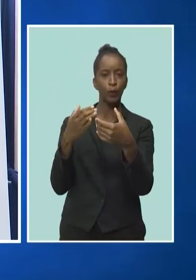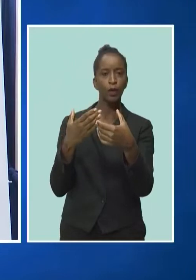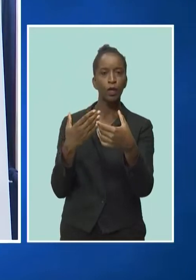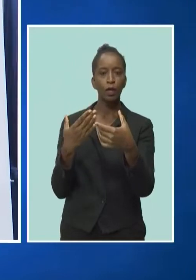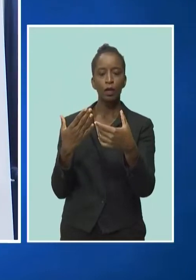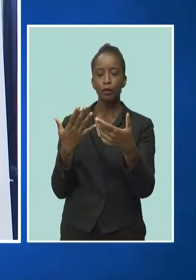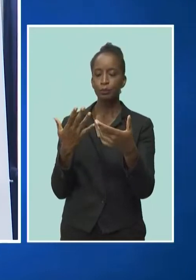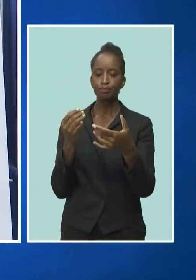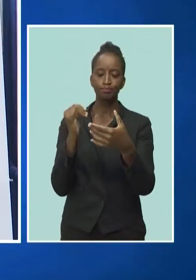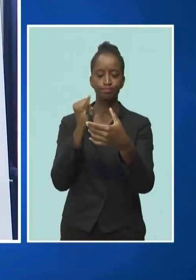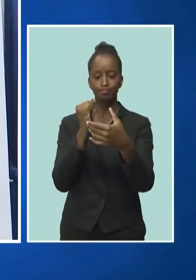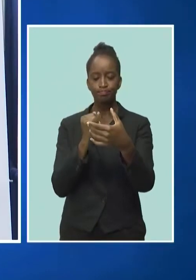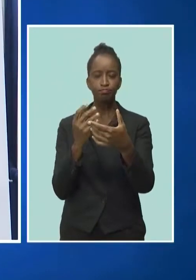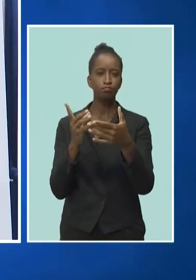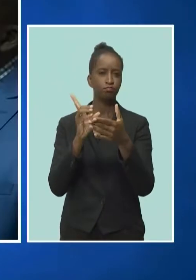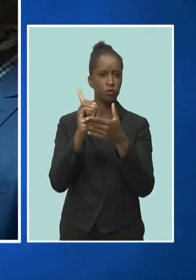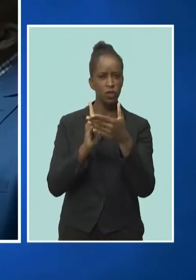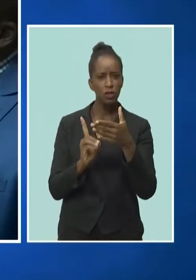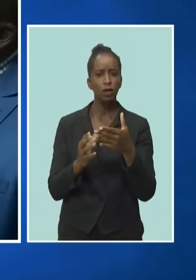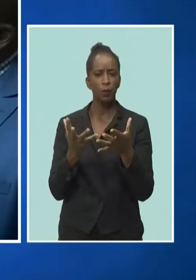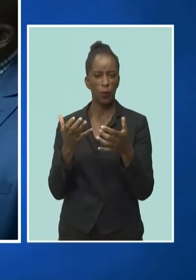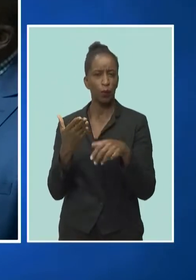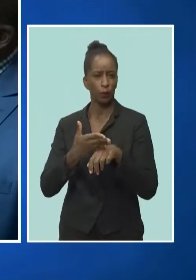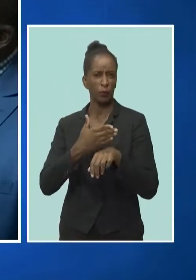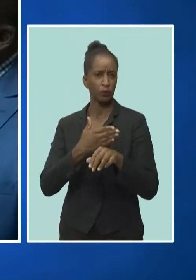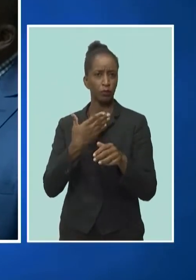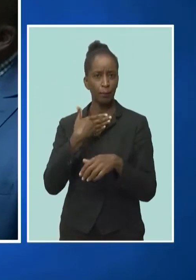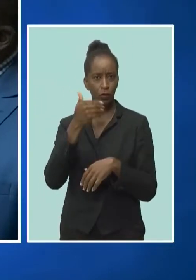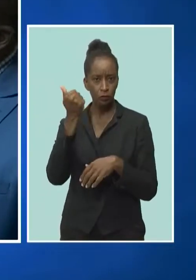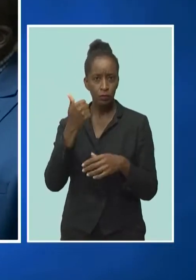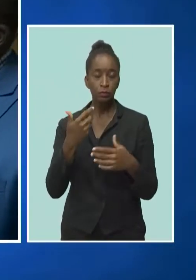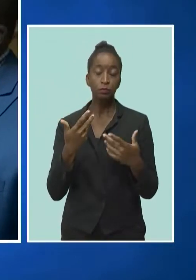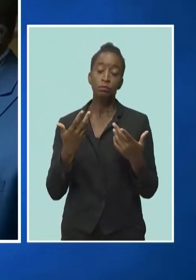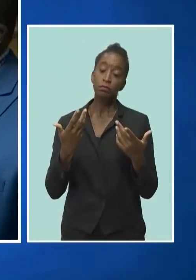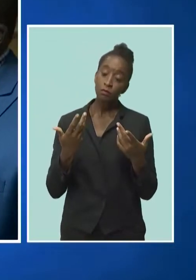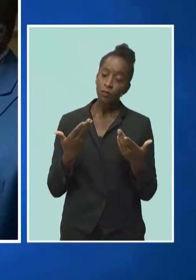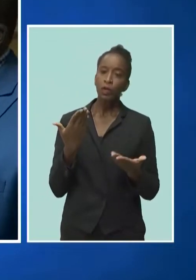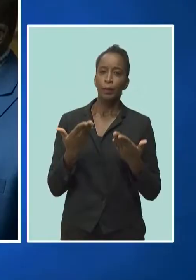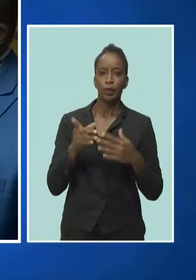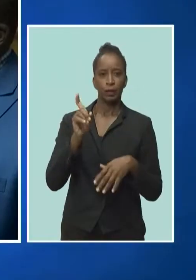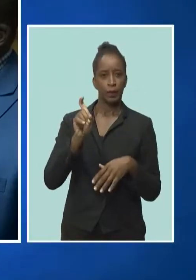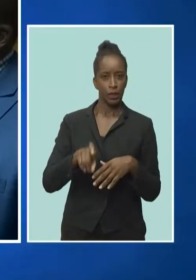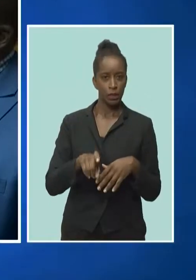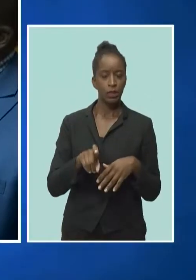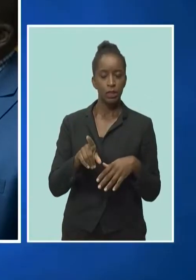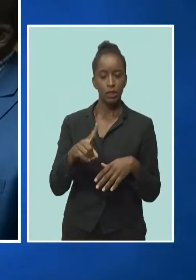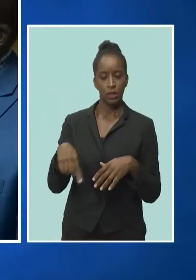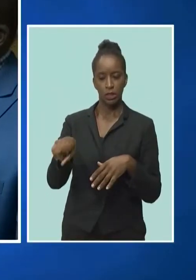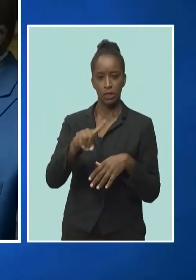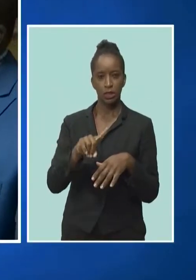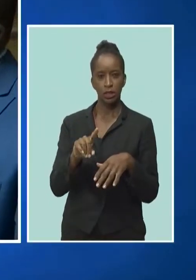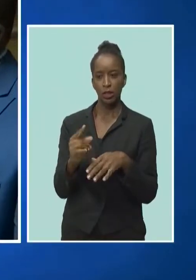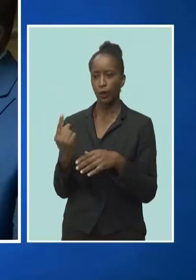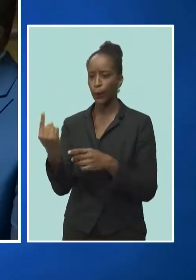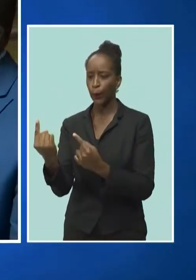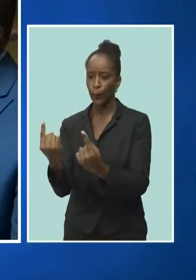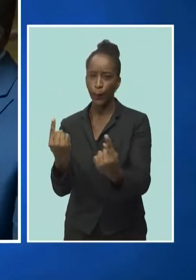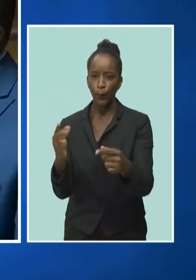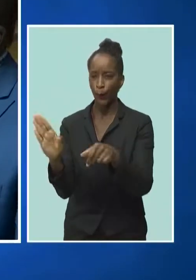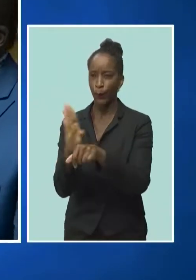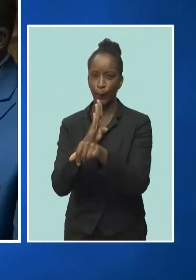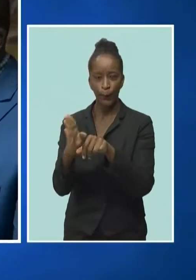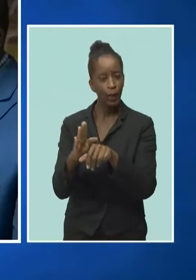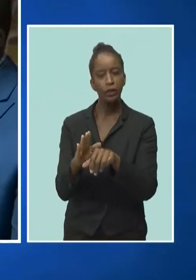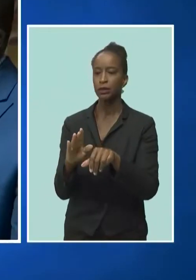find that we're going to have to be able to do clusters but with a single marketing brand. It makes no sense everybody pulling in